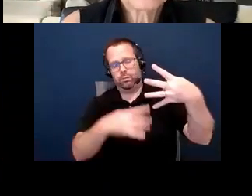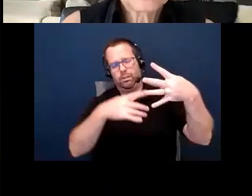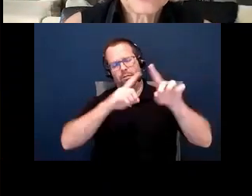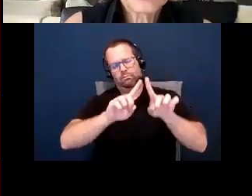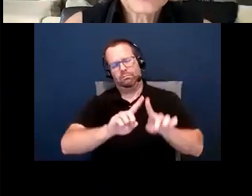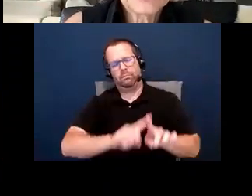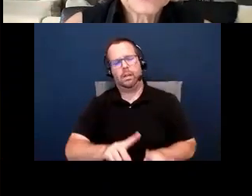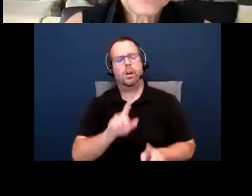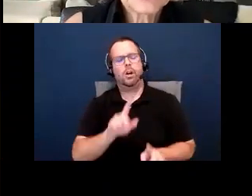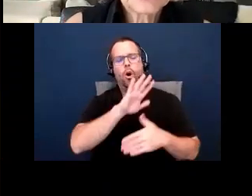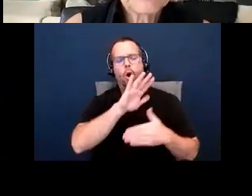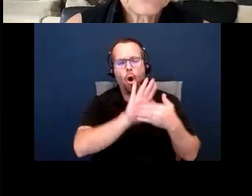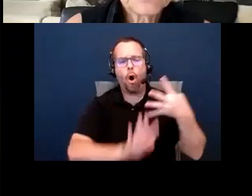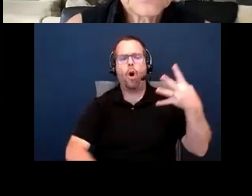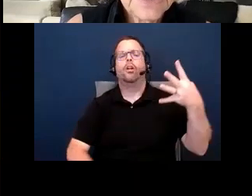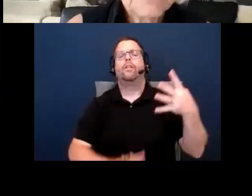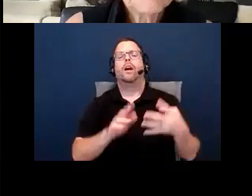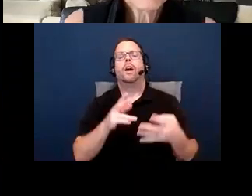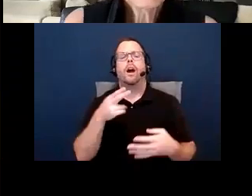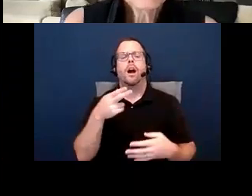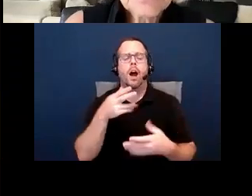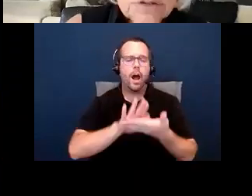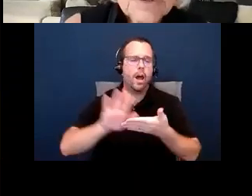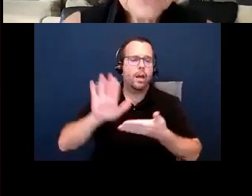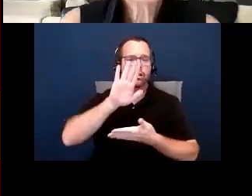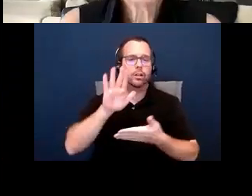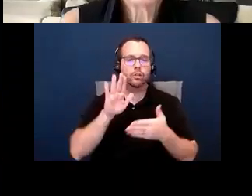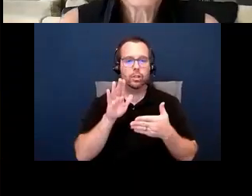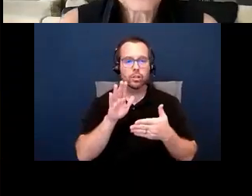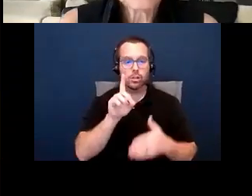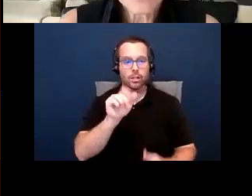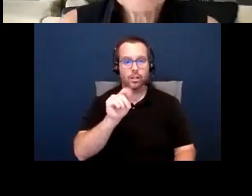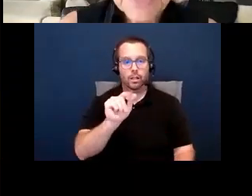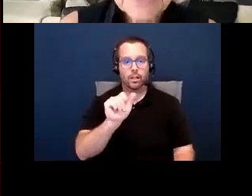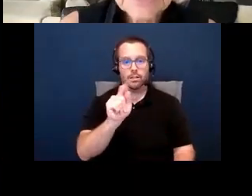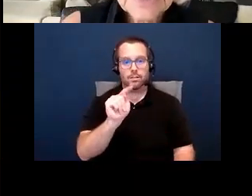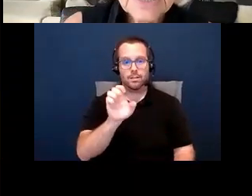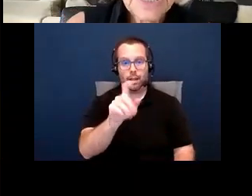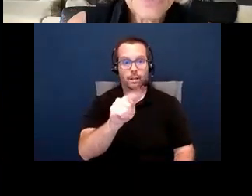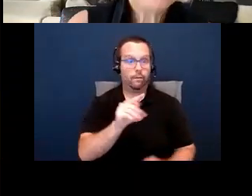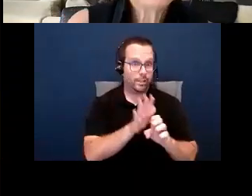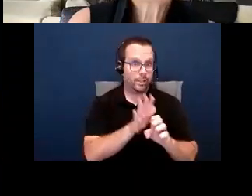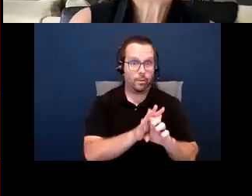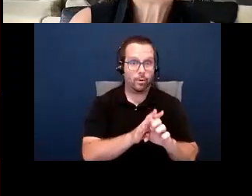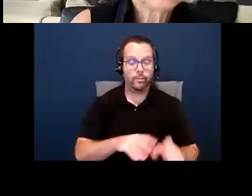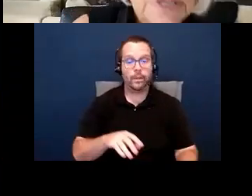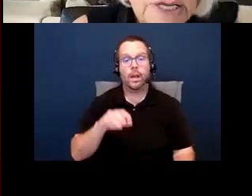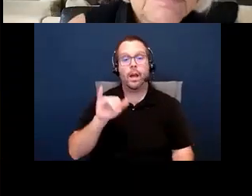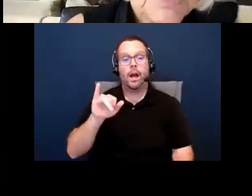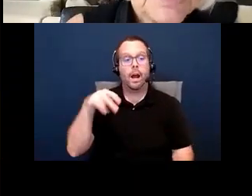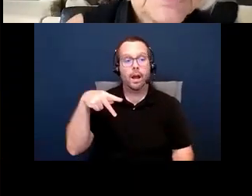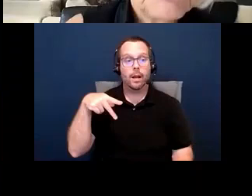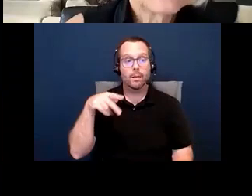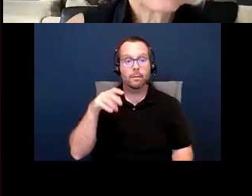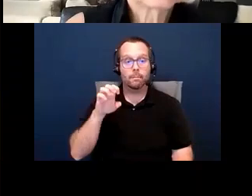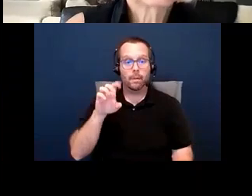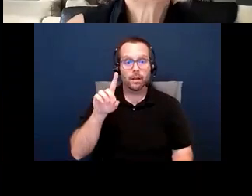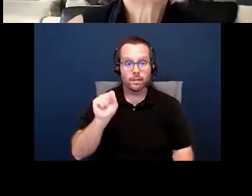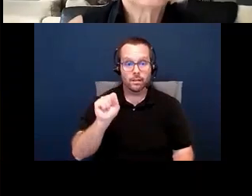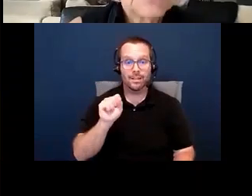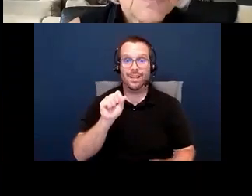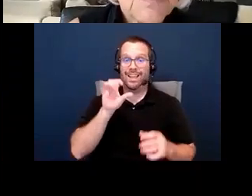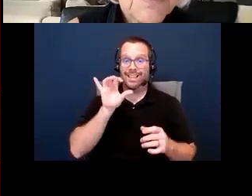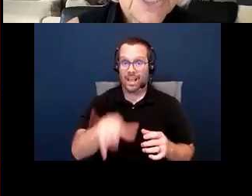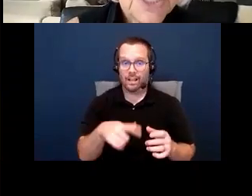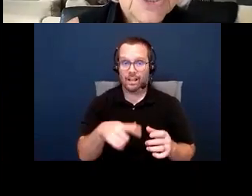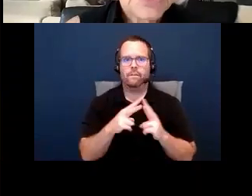higher education data sets entail, including something like iPads. And iPads is really important because it gives